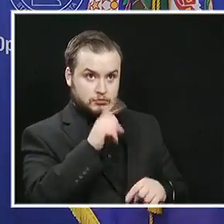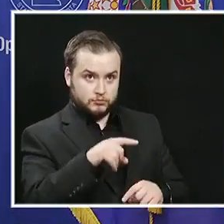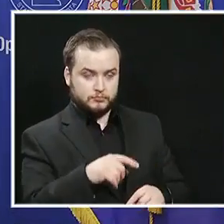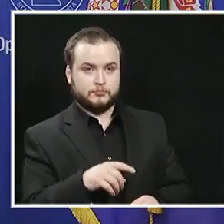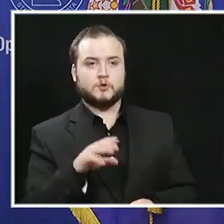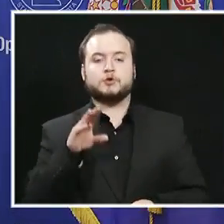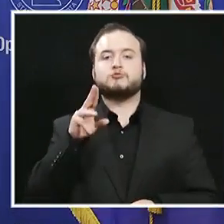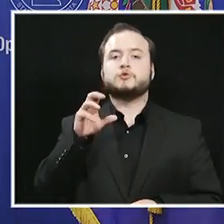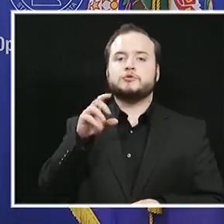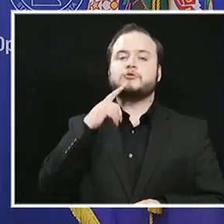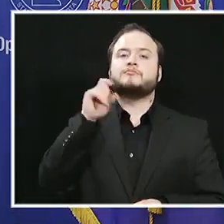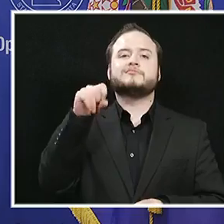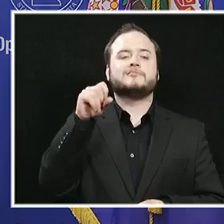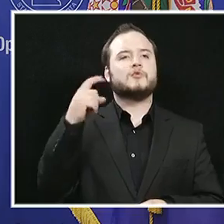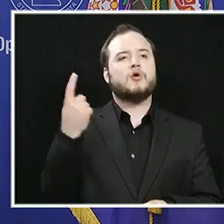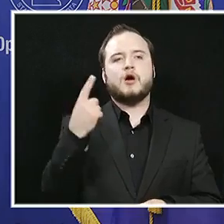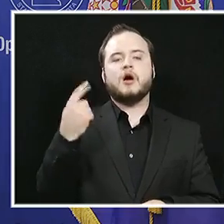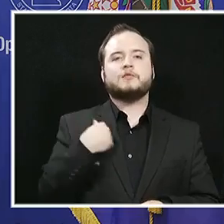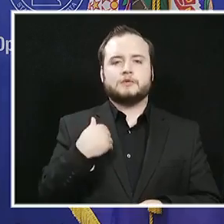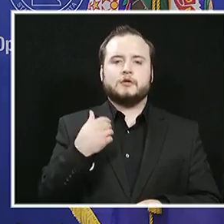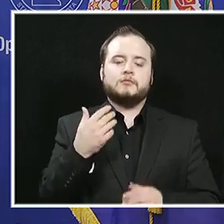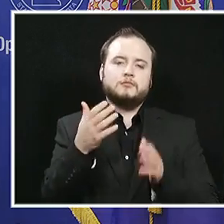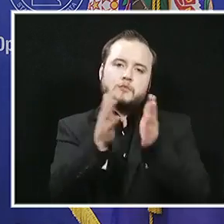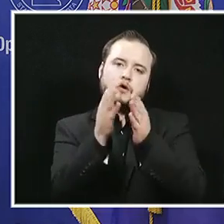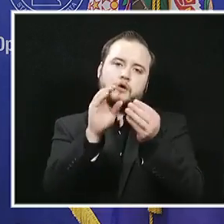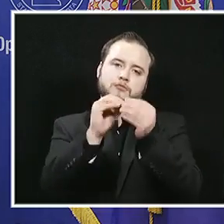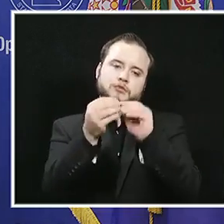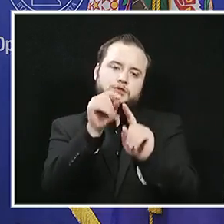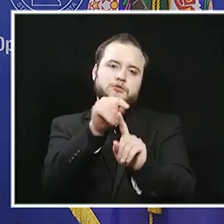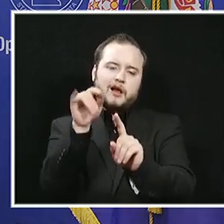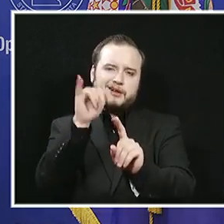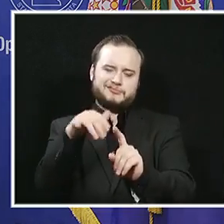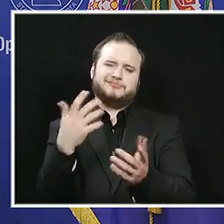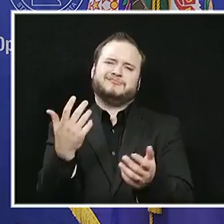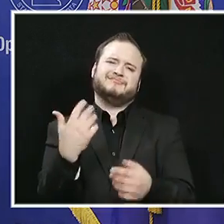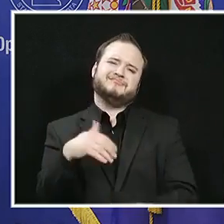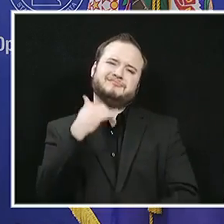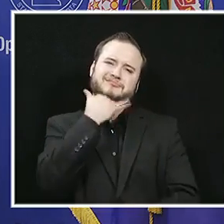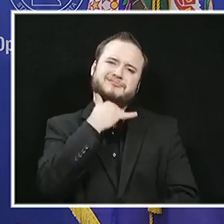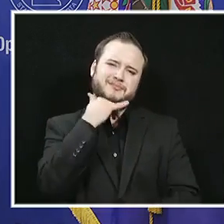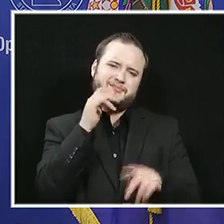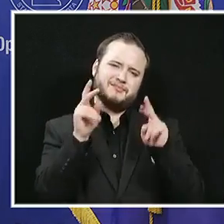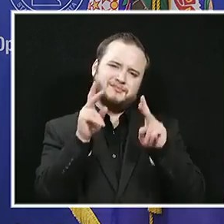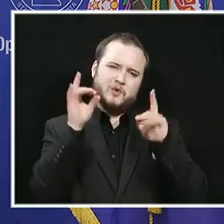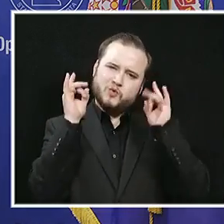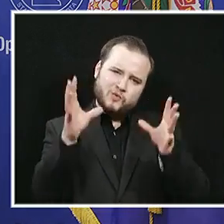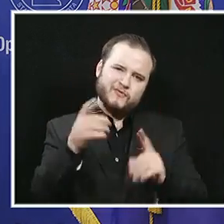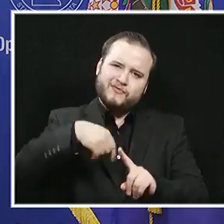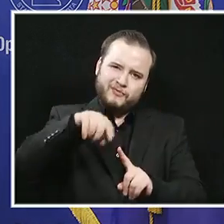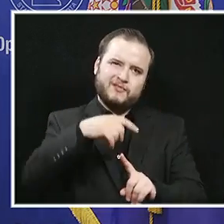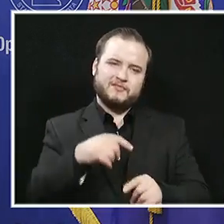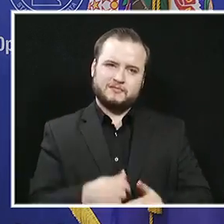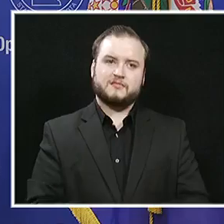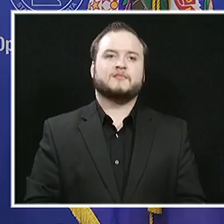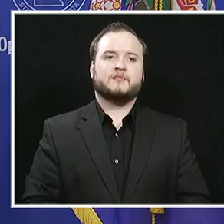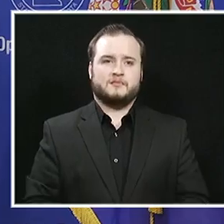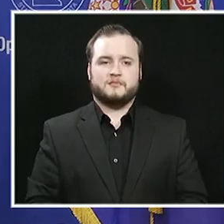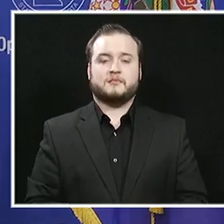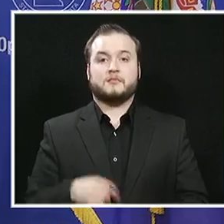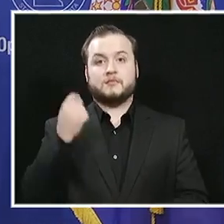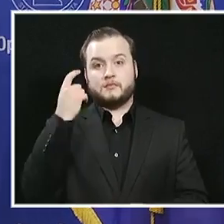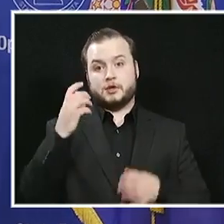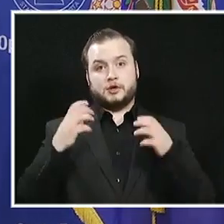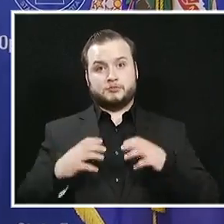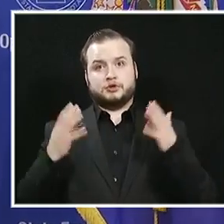you have to remember there's nothing more important than the consumer, except maybe the employee that takes care of that consumer, because they're critical to that consumer